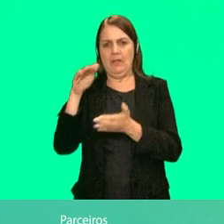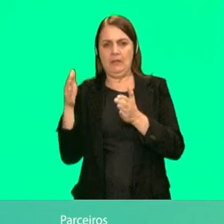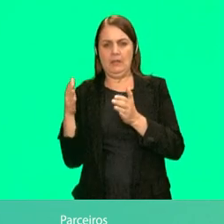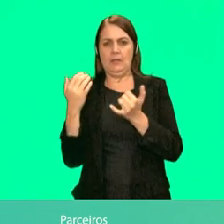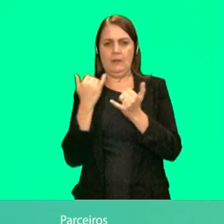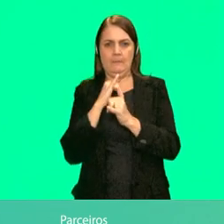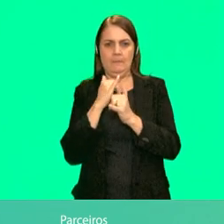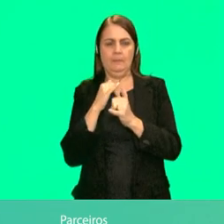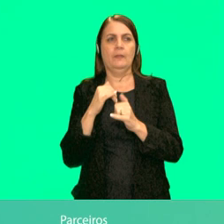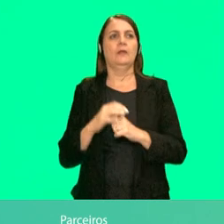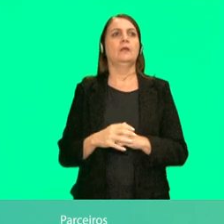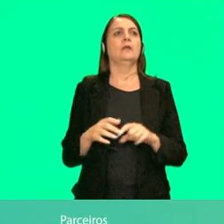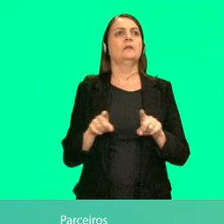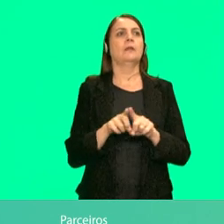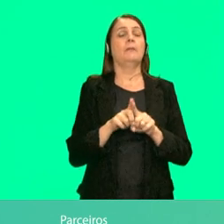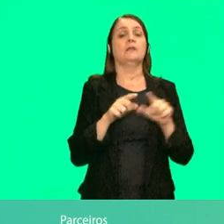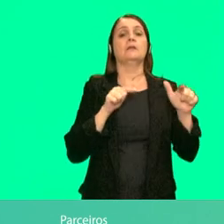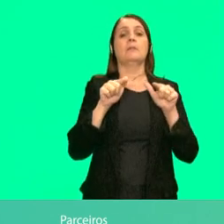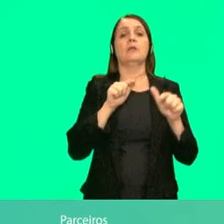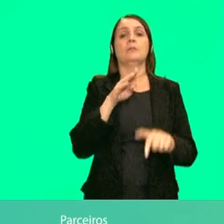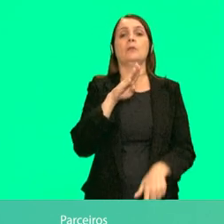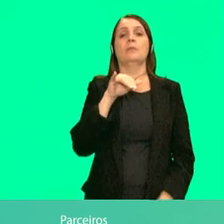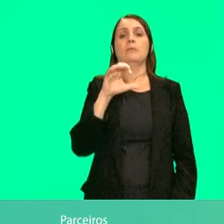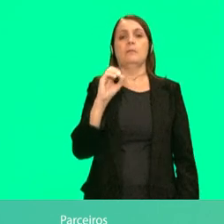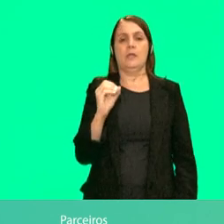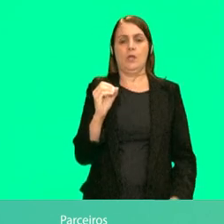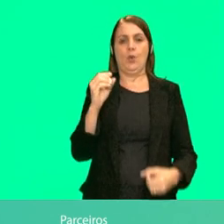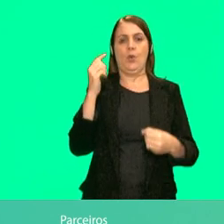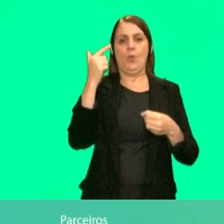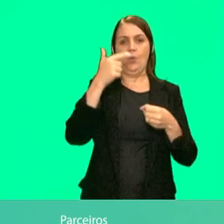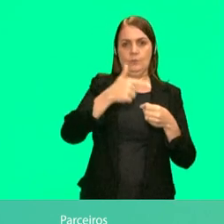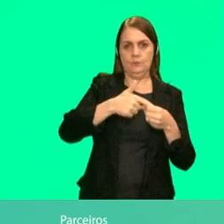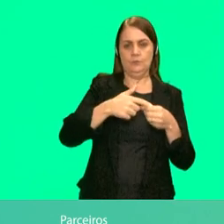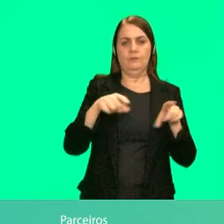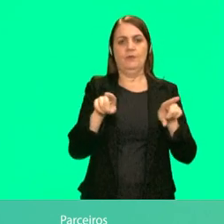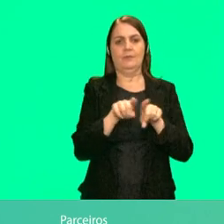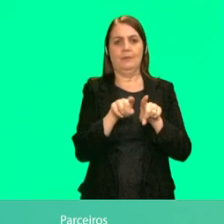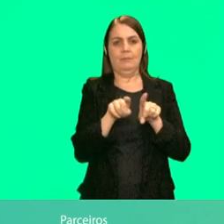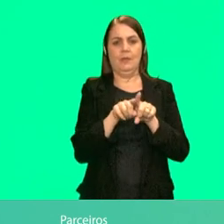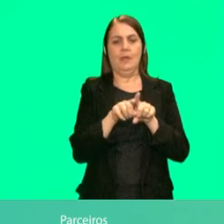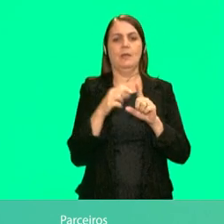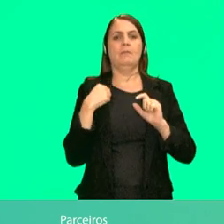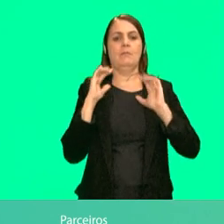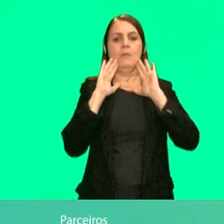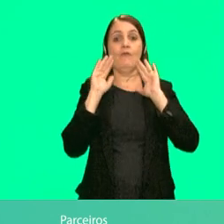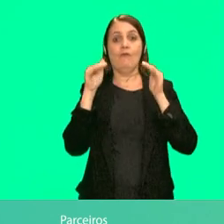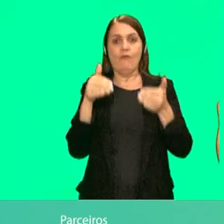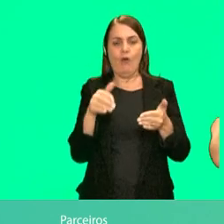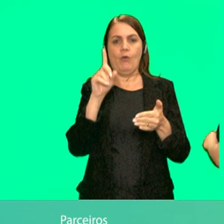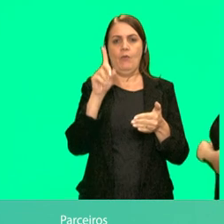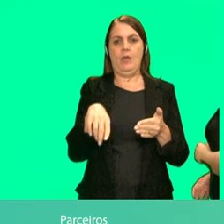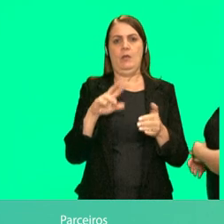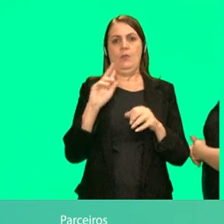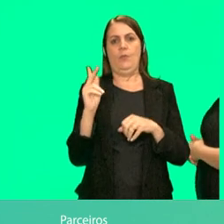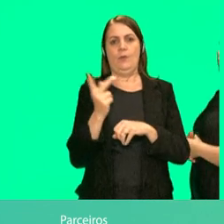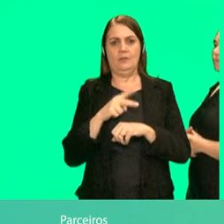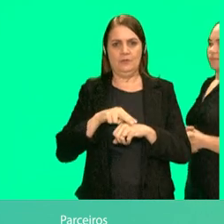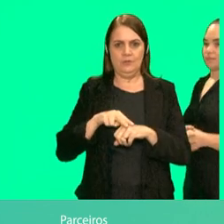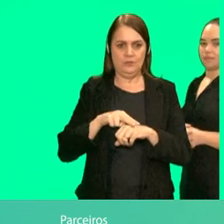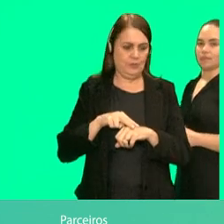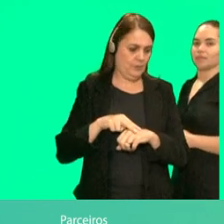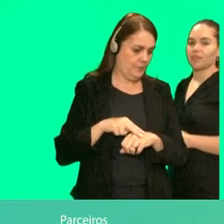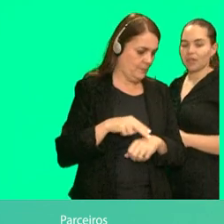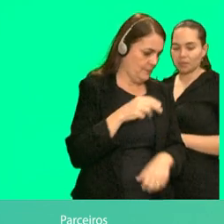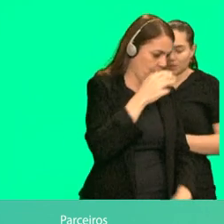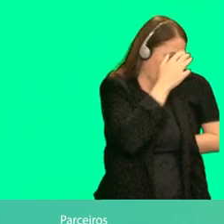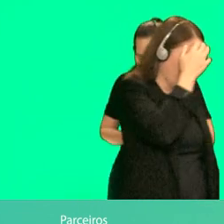combustion cells and batteries. We work with biofuels, and my focus is hydrogen. It's more than a